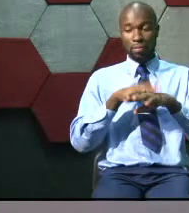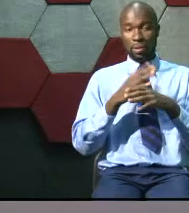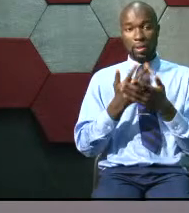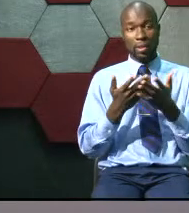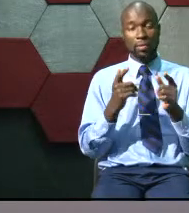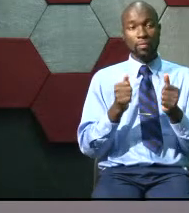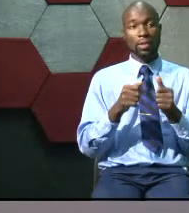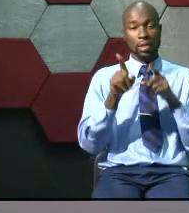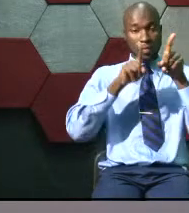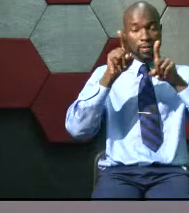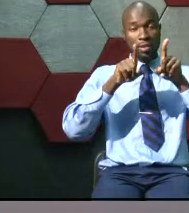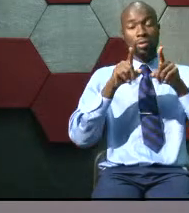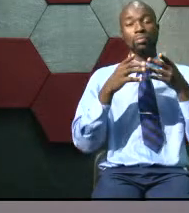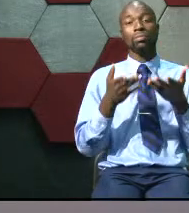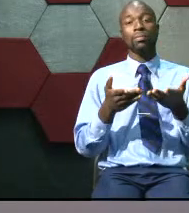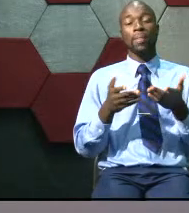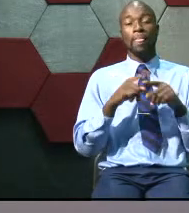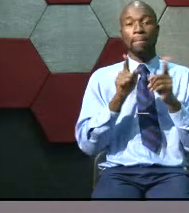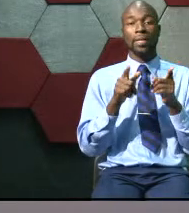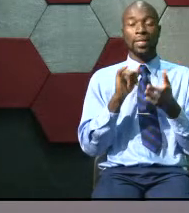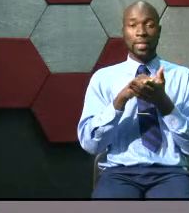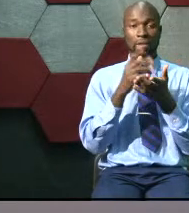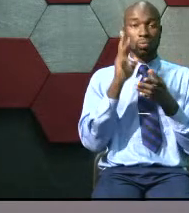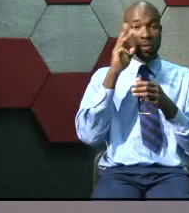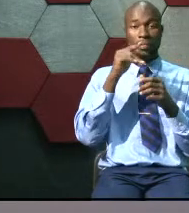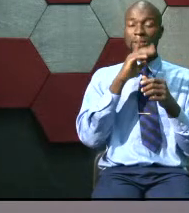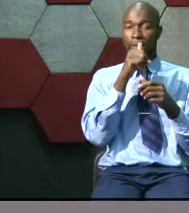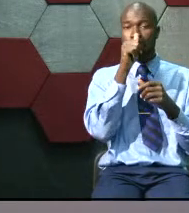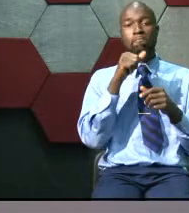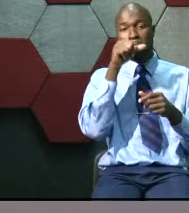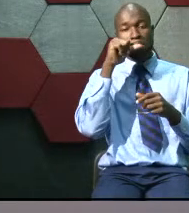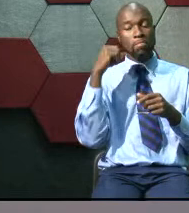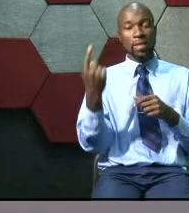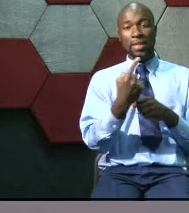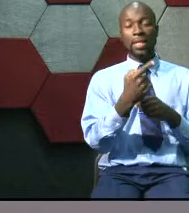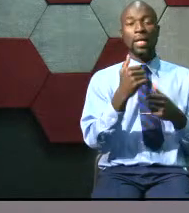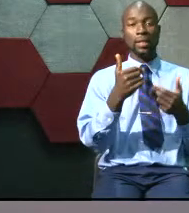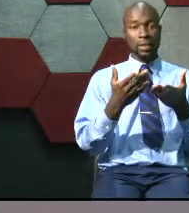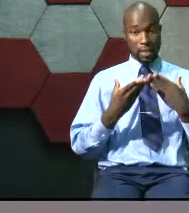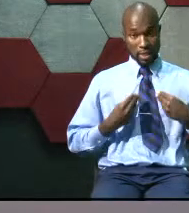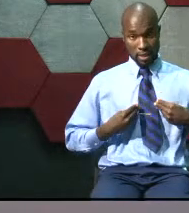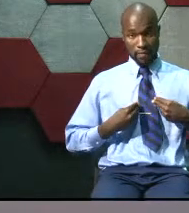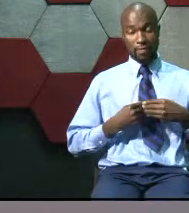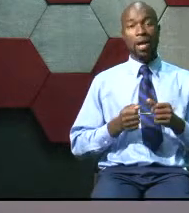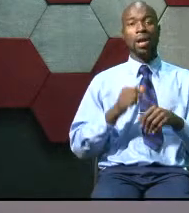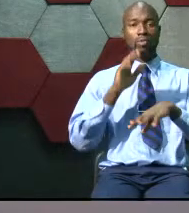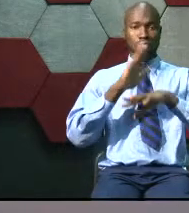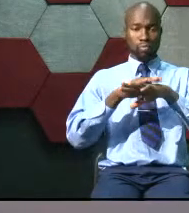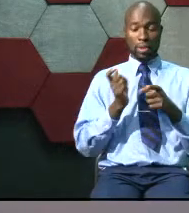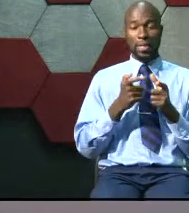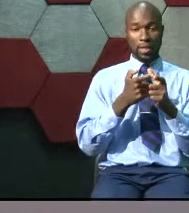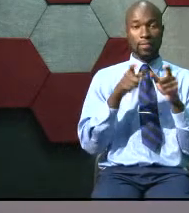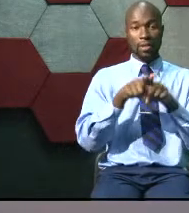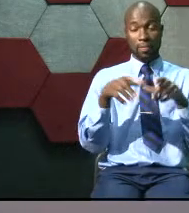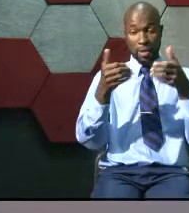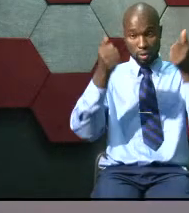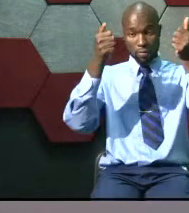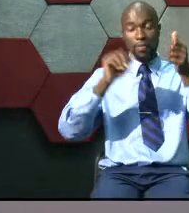sponsor. I forgot to mention that, but that will be a secret. As everyone receives their goodie bags with their trophies, they'll get to